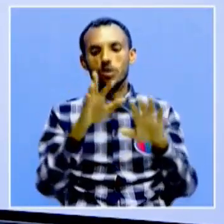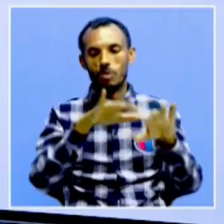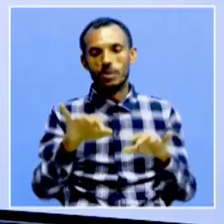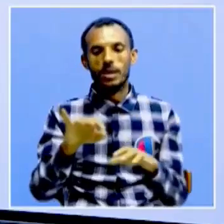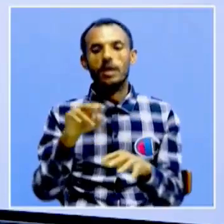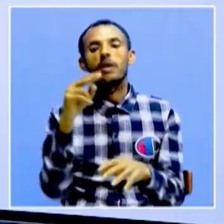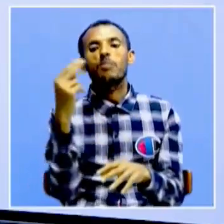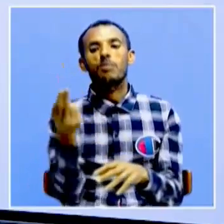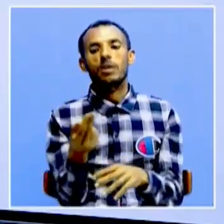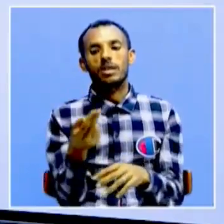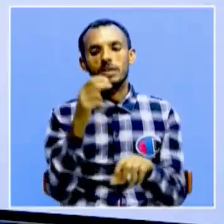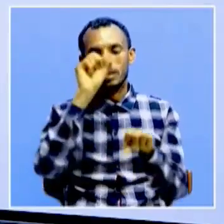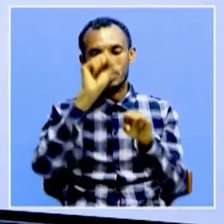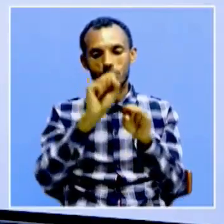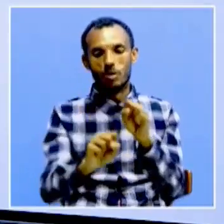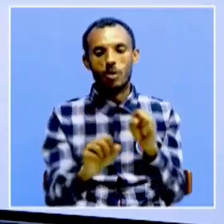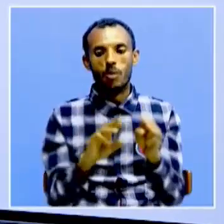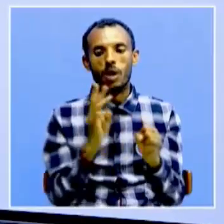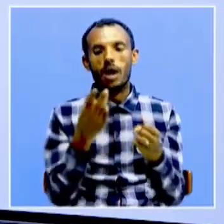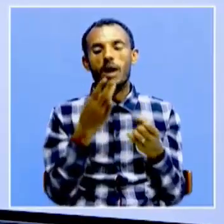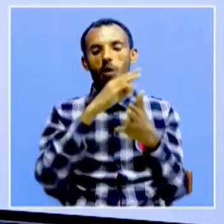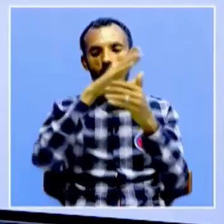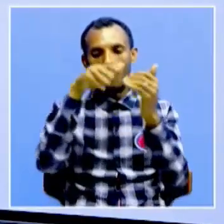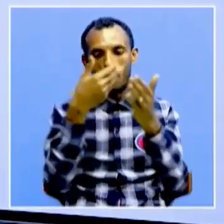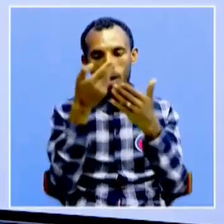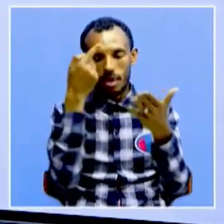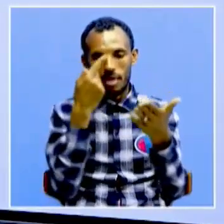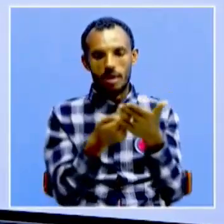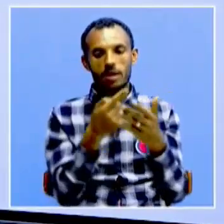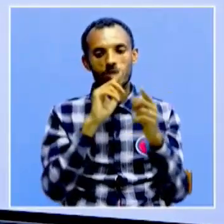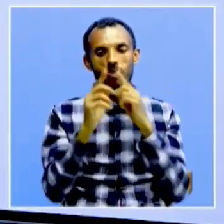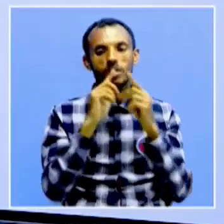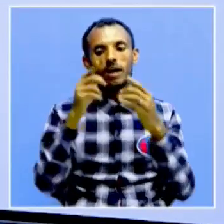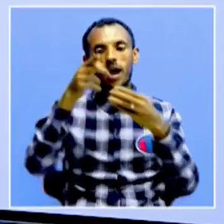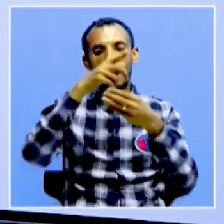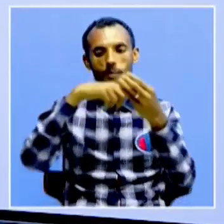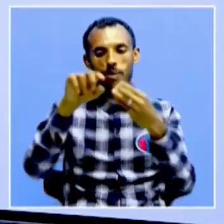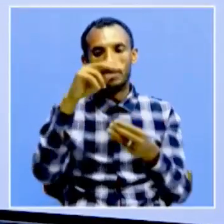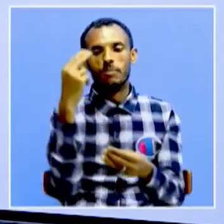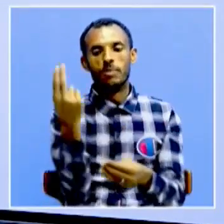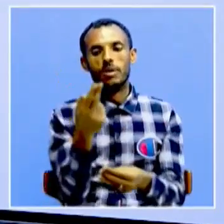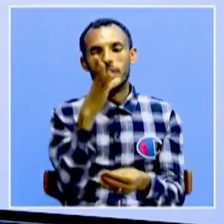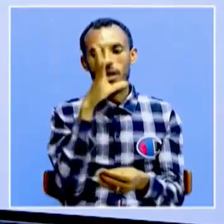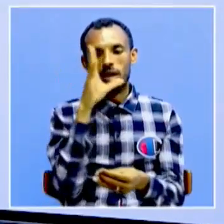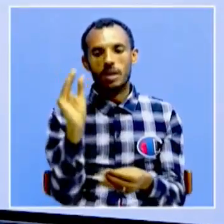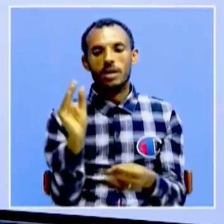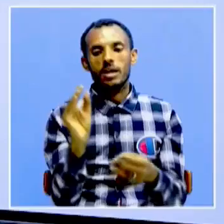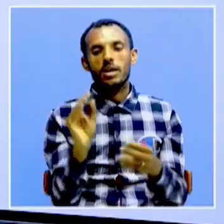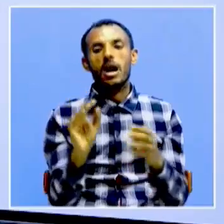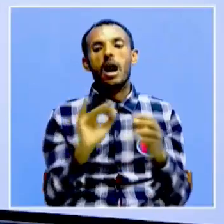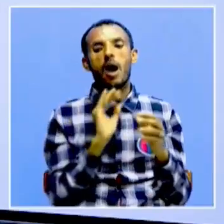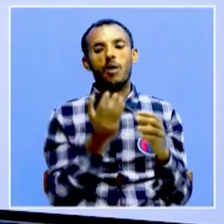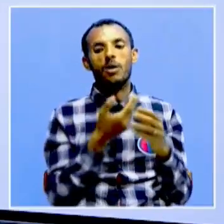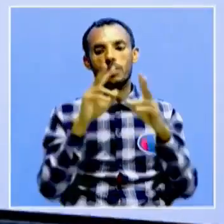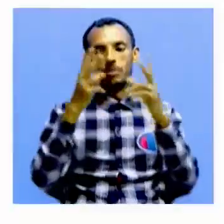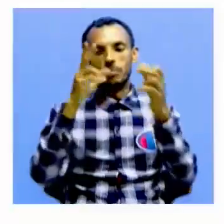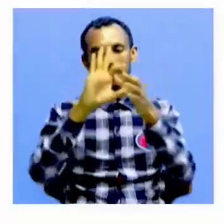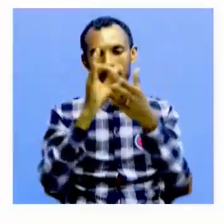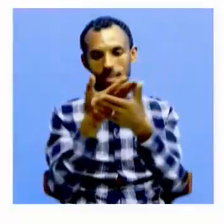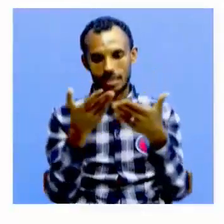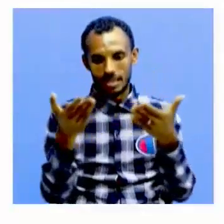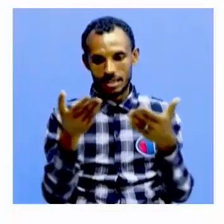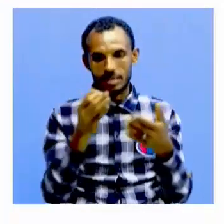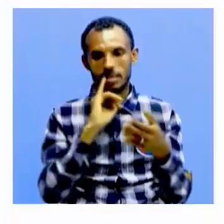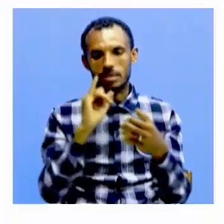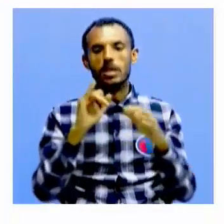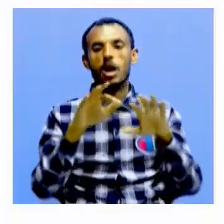important. So we are all here talking about its importance, and then our topic sentence is what?